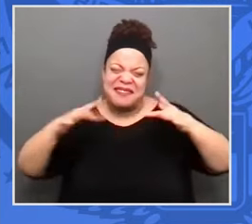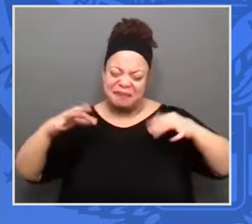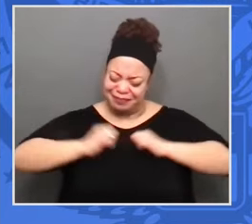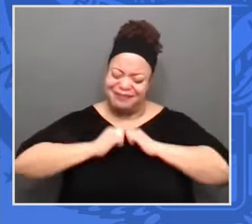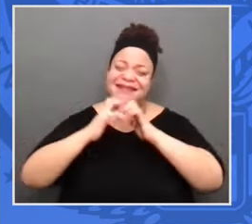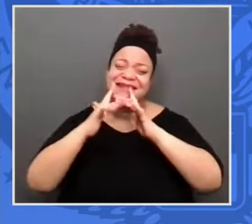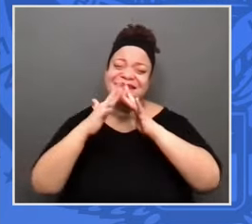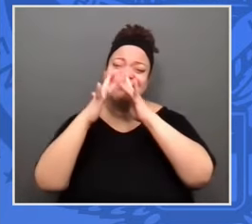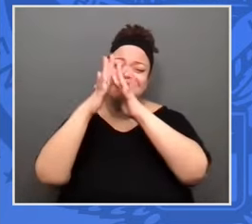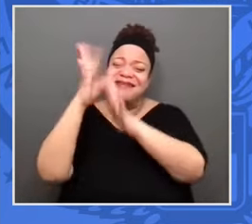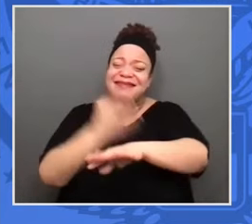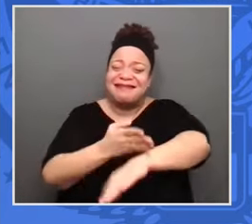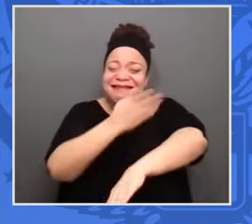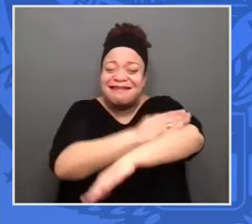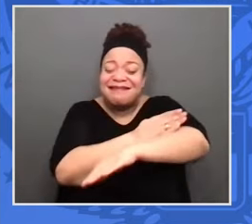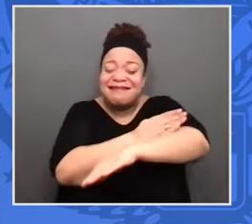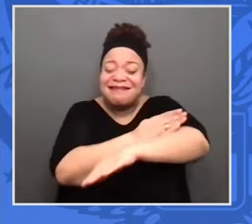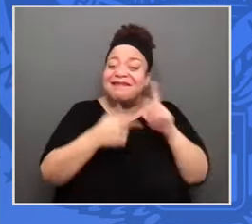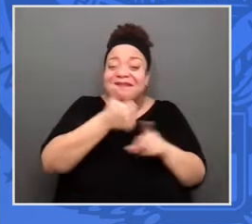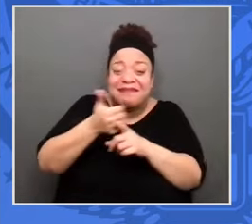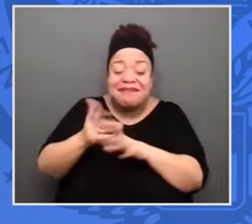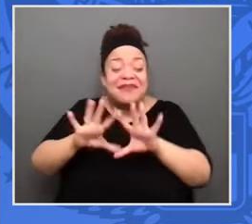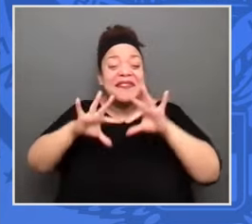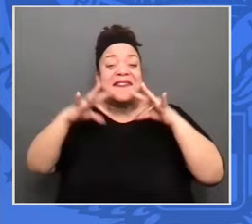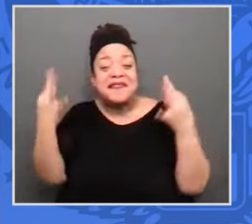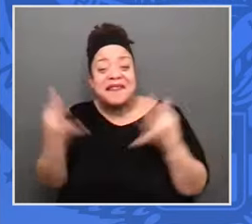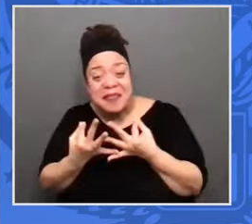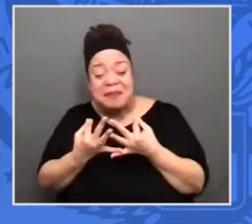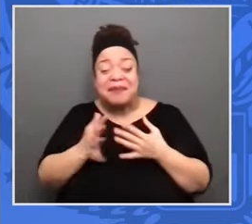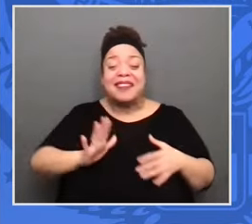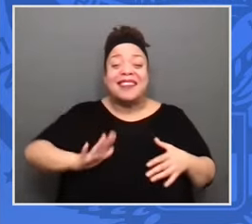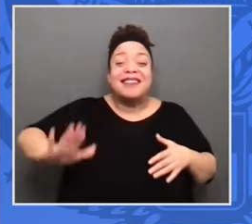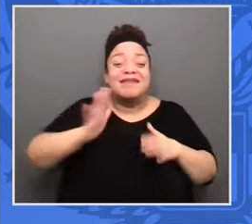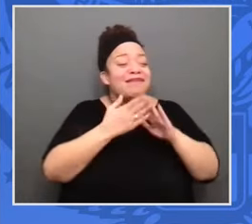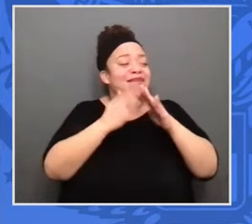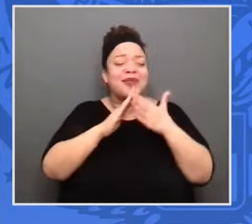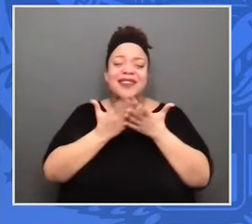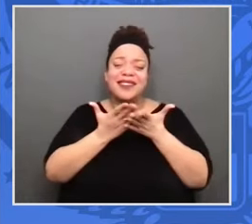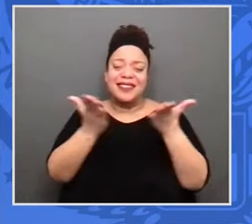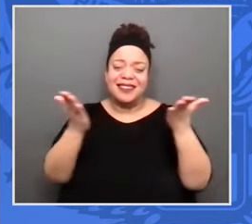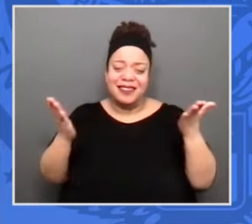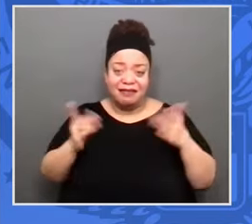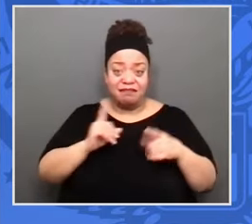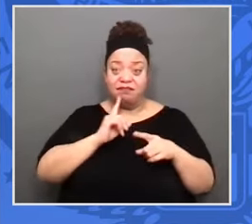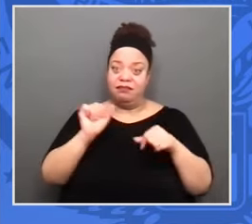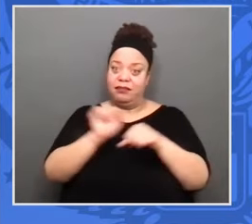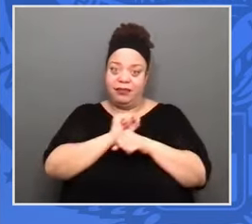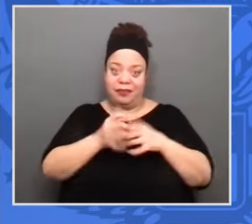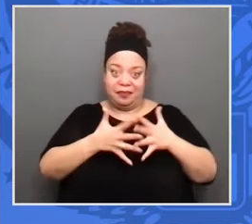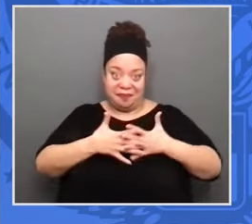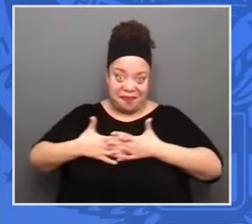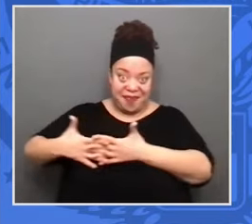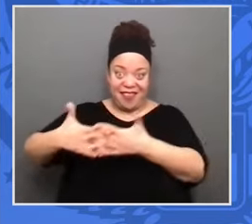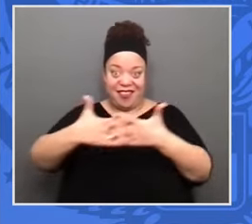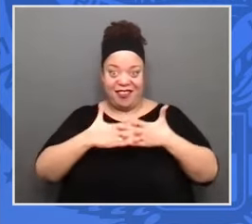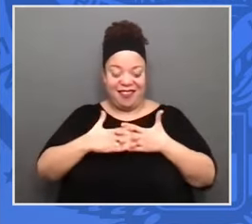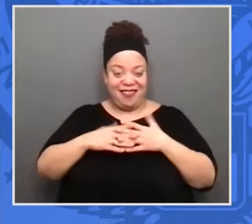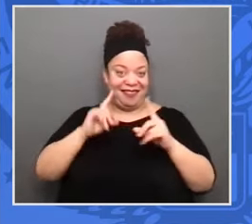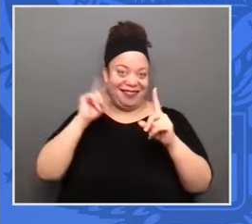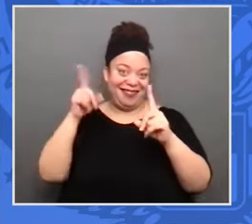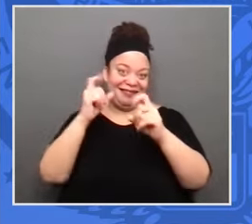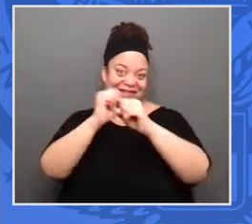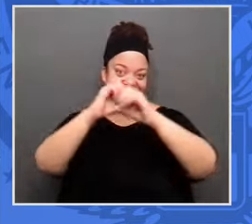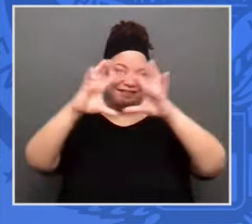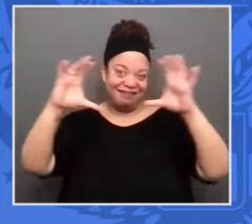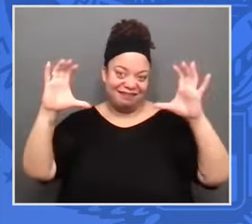This, too, is American aspiration. This is what President Joe Biden has called